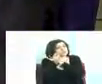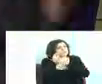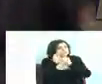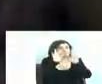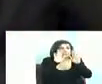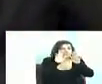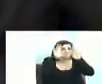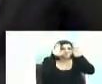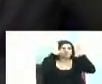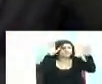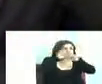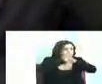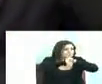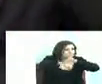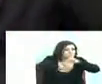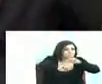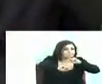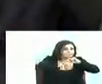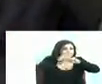audacious dream.